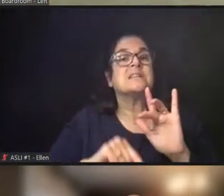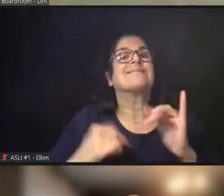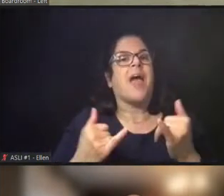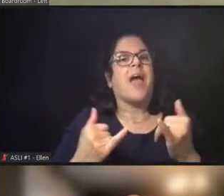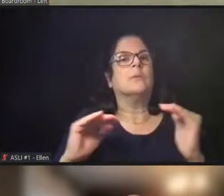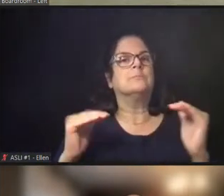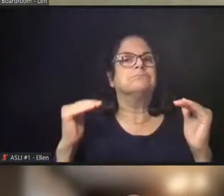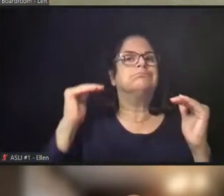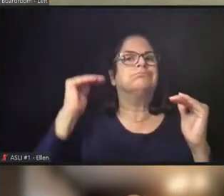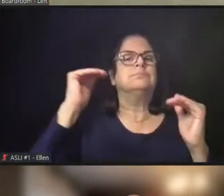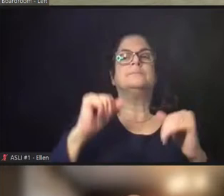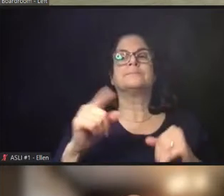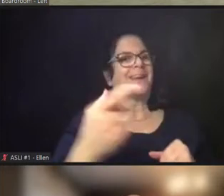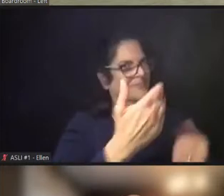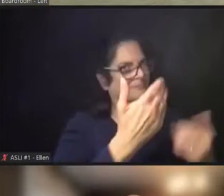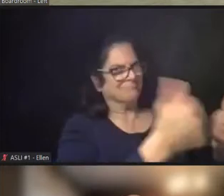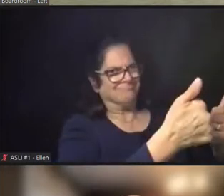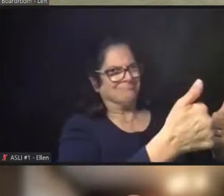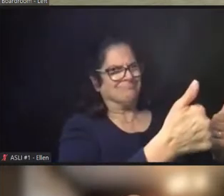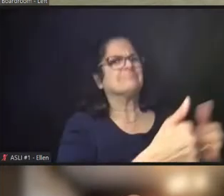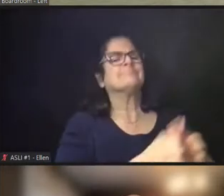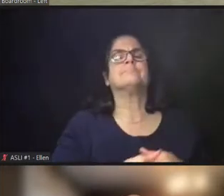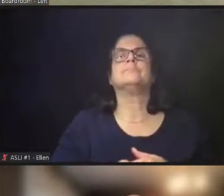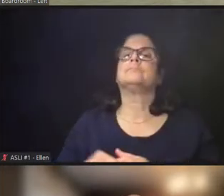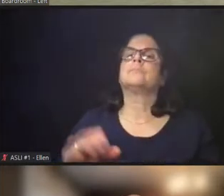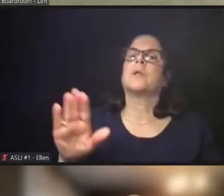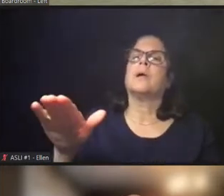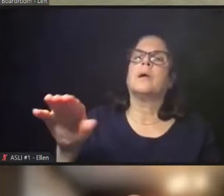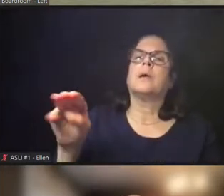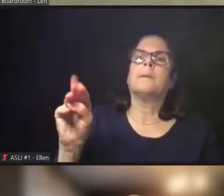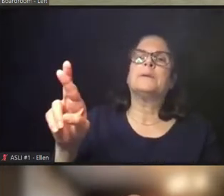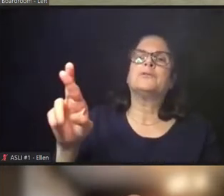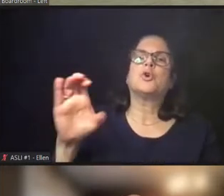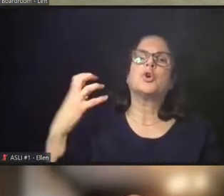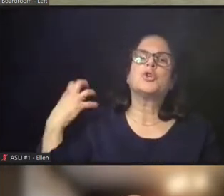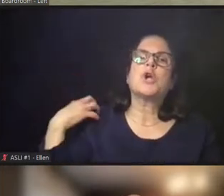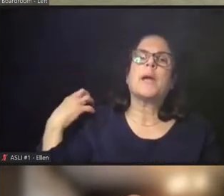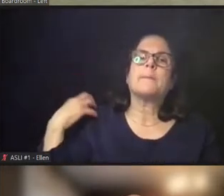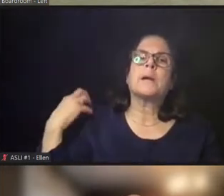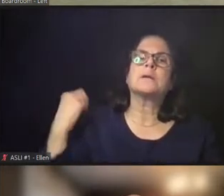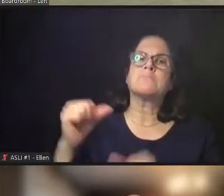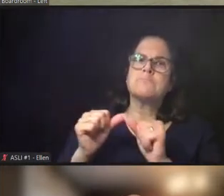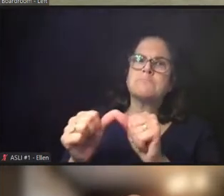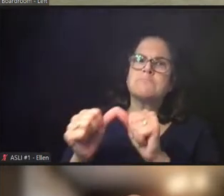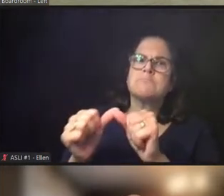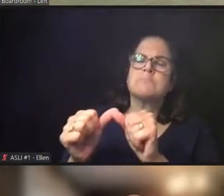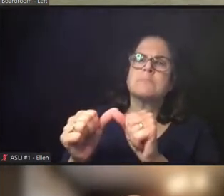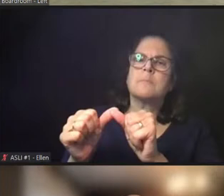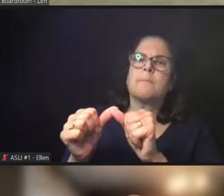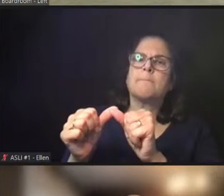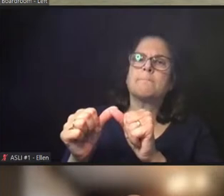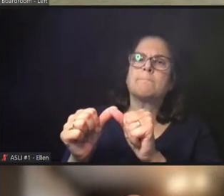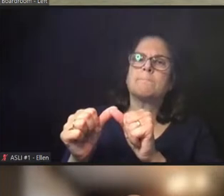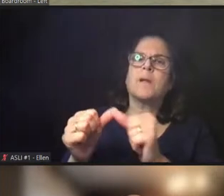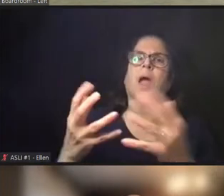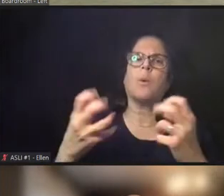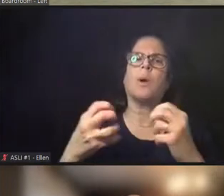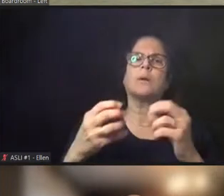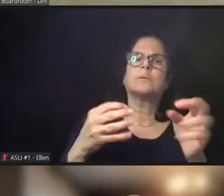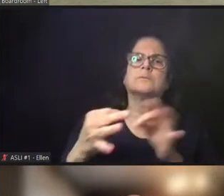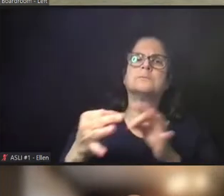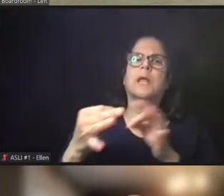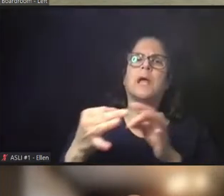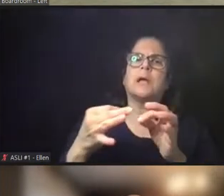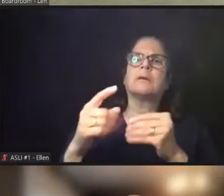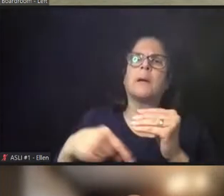Keep it up. Mr. Chairman, before we leave that topic, let me just amplify a little bit more of what Jeremy was